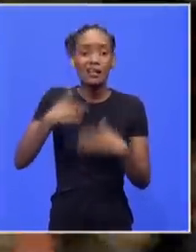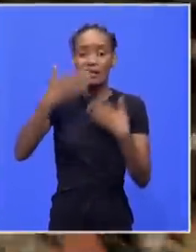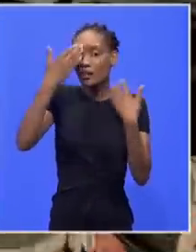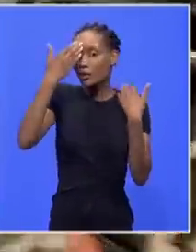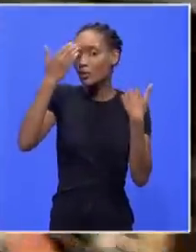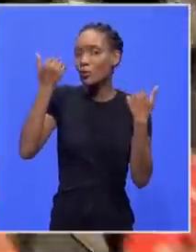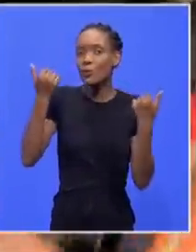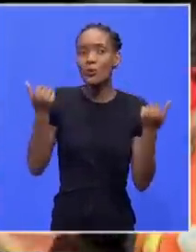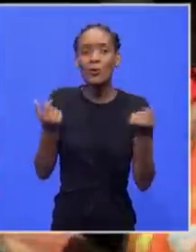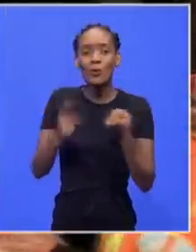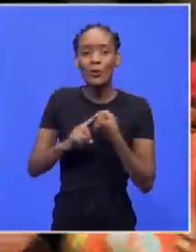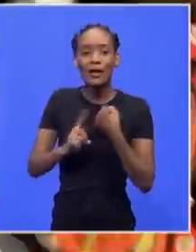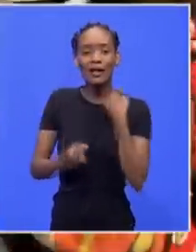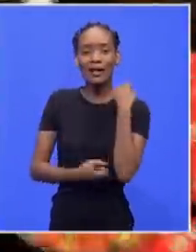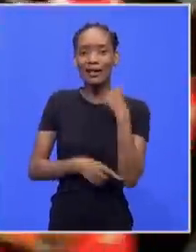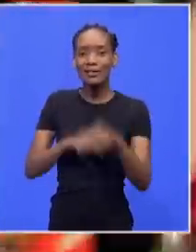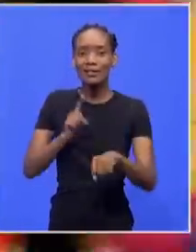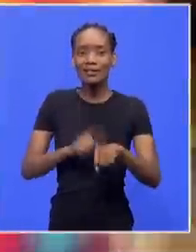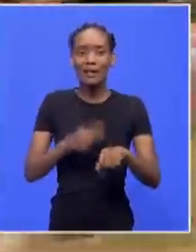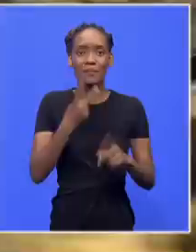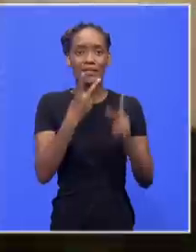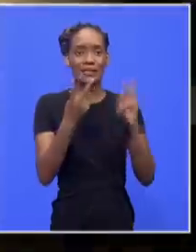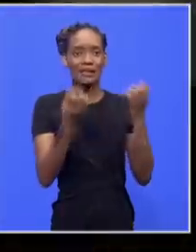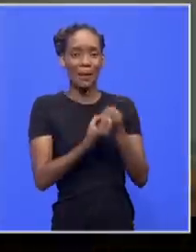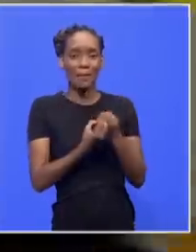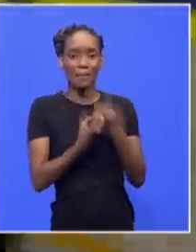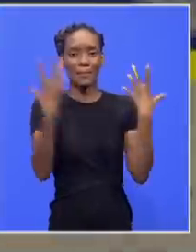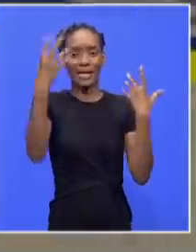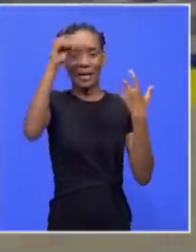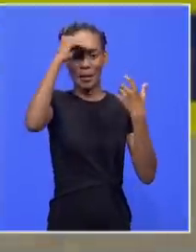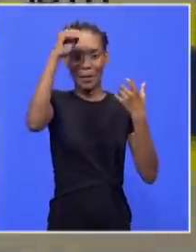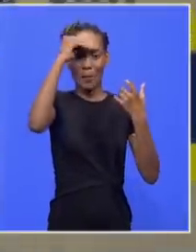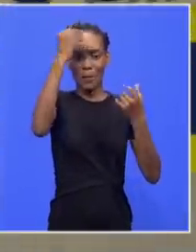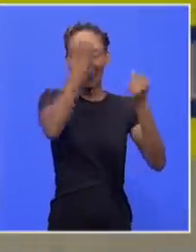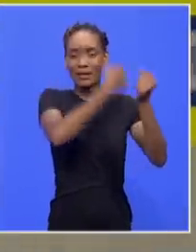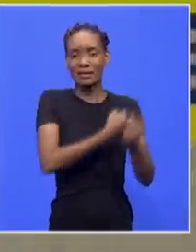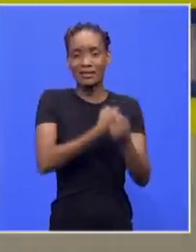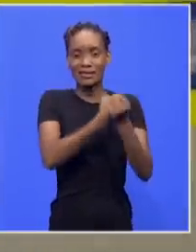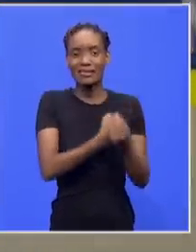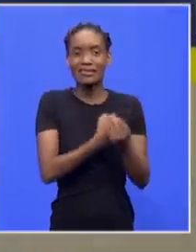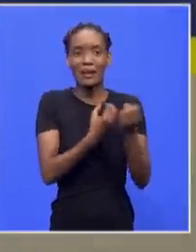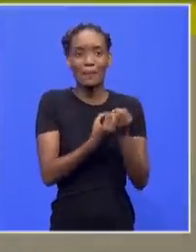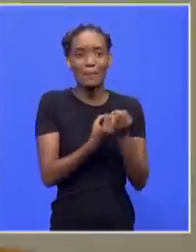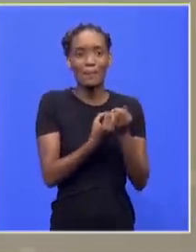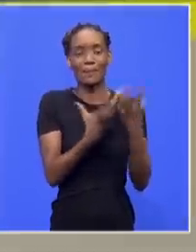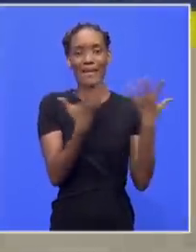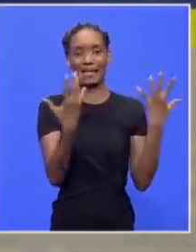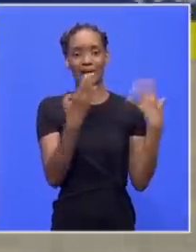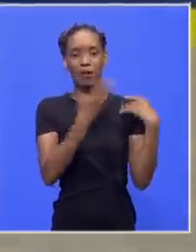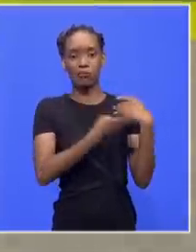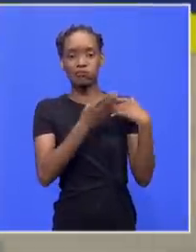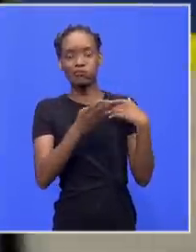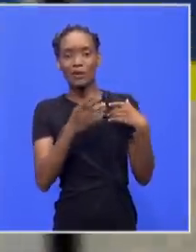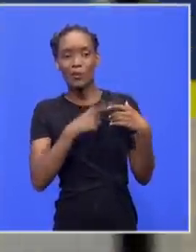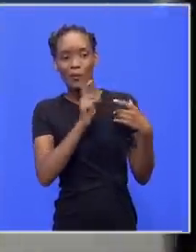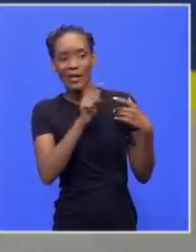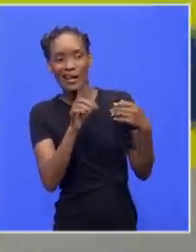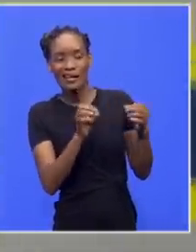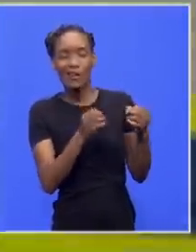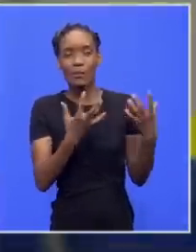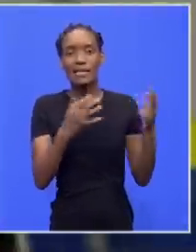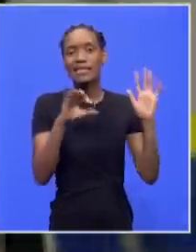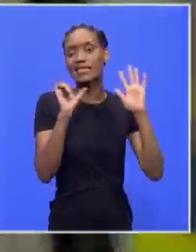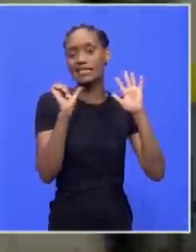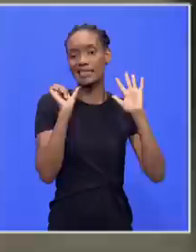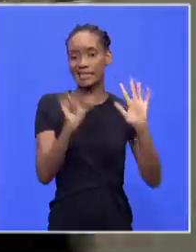seen so many police nyalas. We counted perhaps about 6 police nyalas that are lining this street.